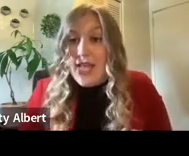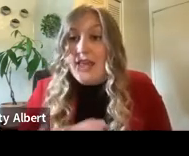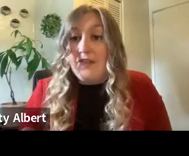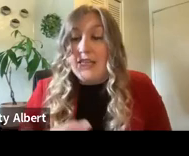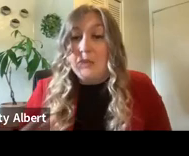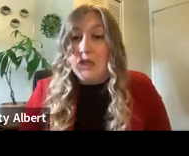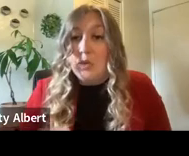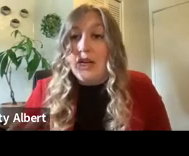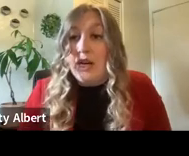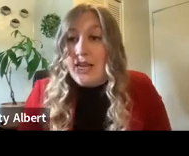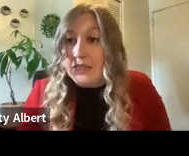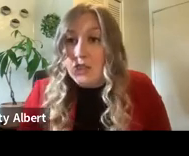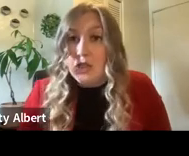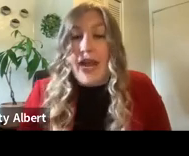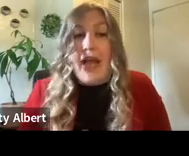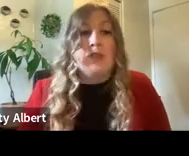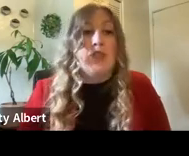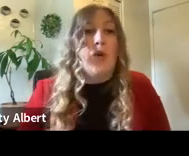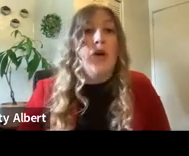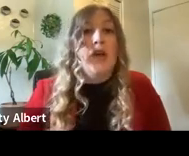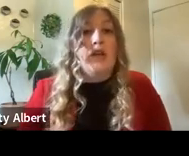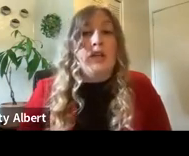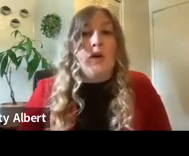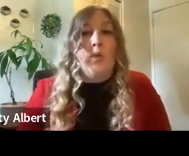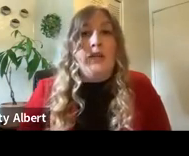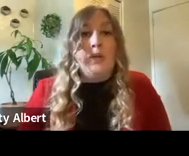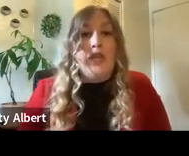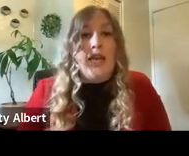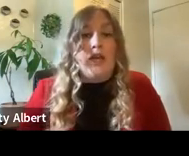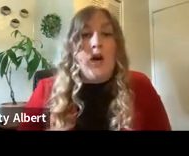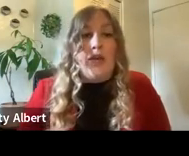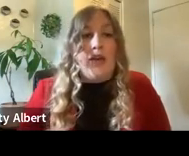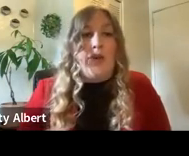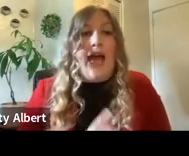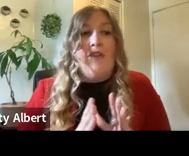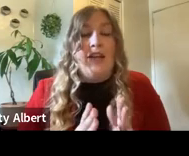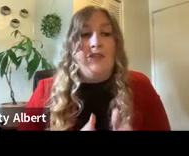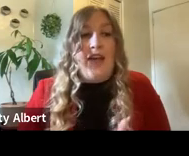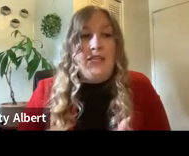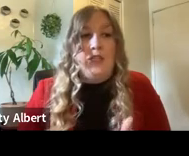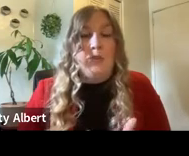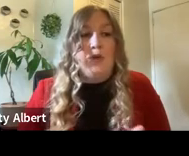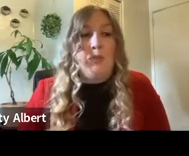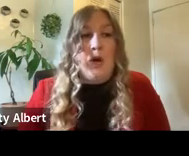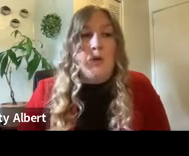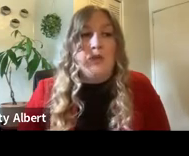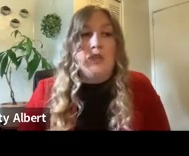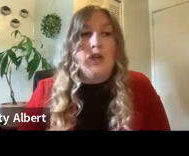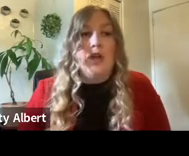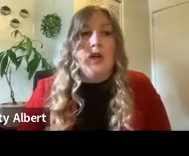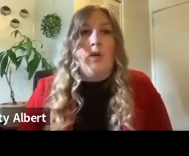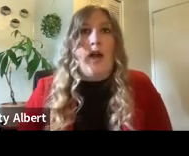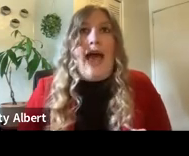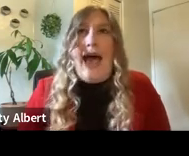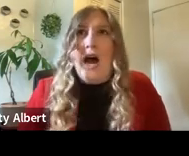discussed today: Facebook, Twitter, and Instagram. So, when you think, okay, we have an event to promote,